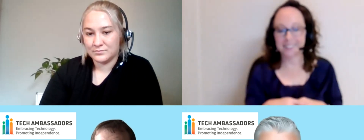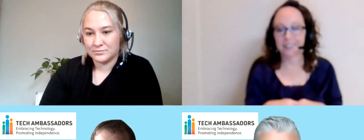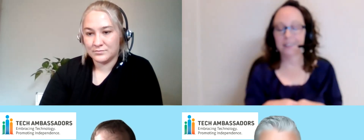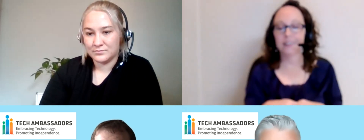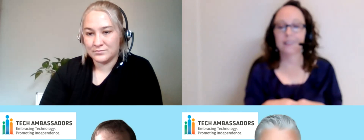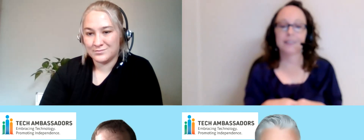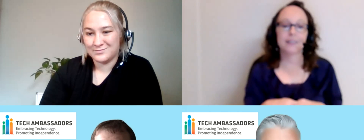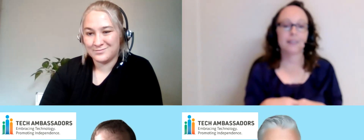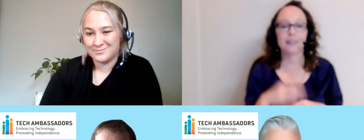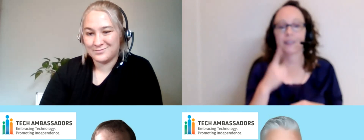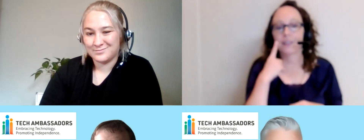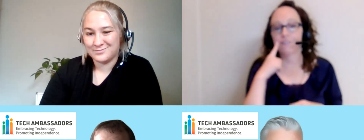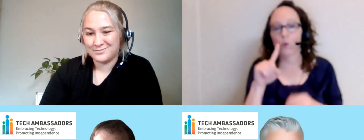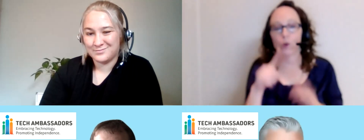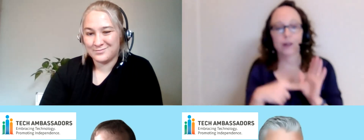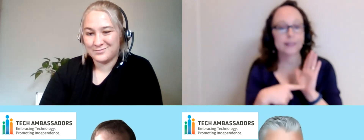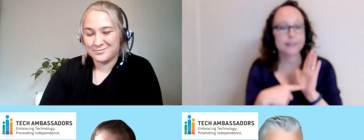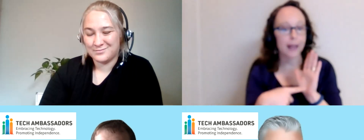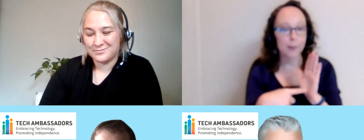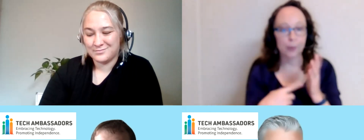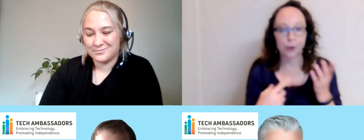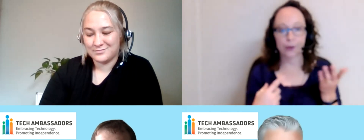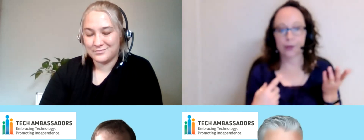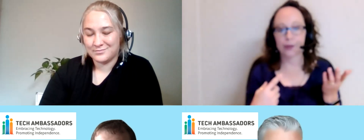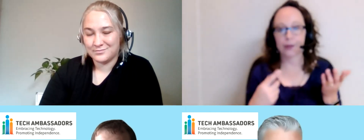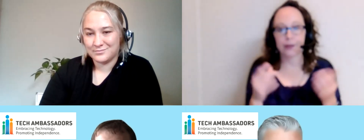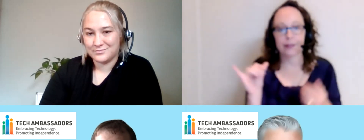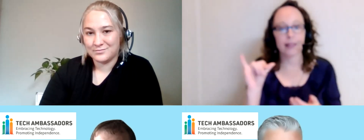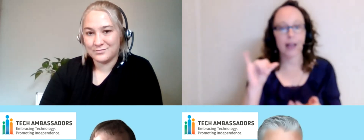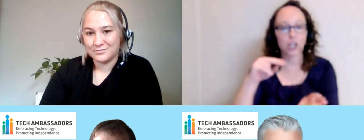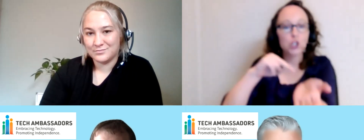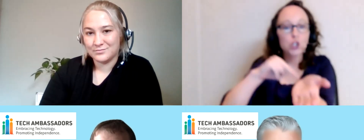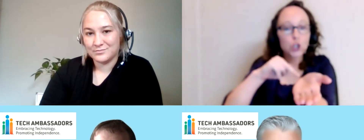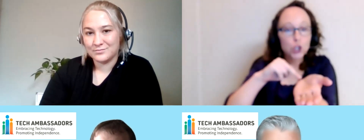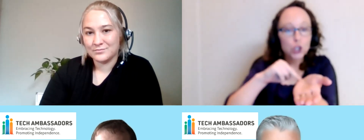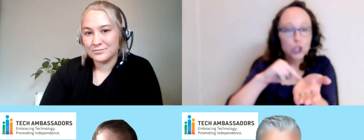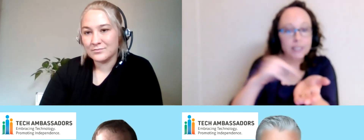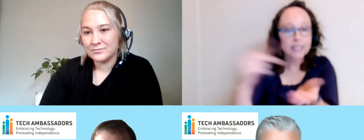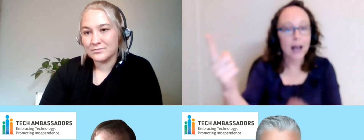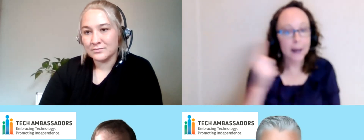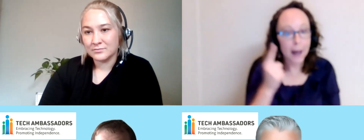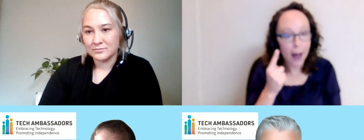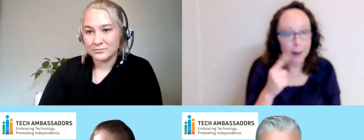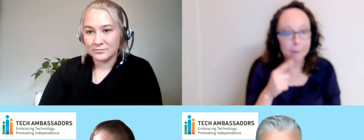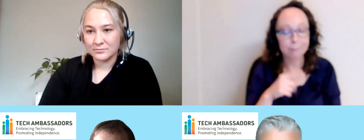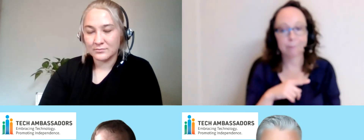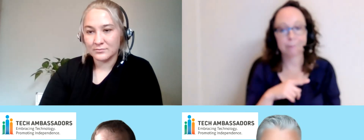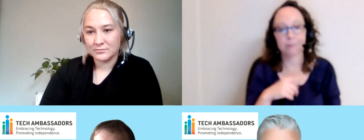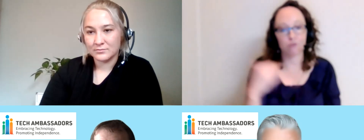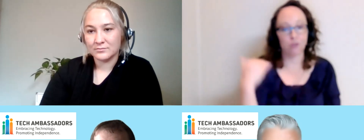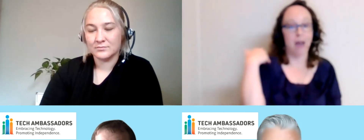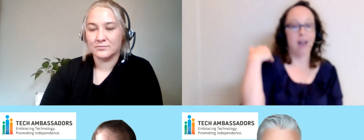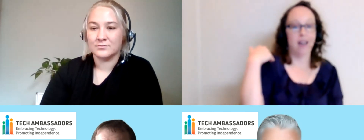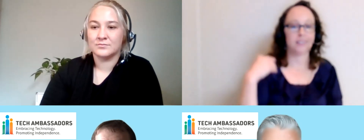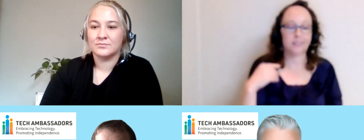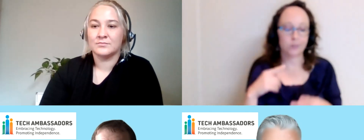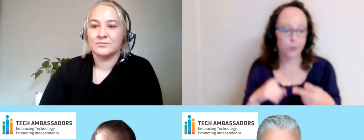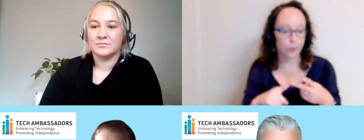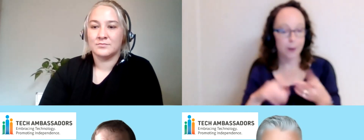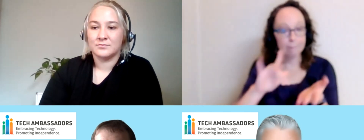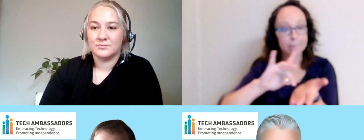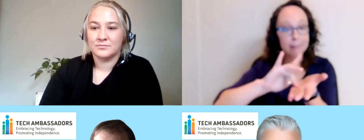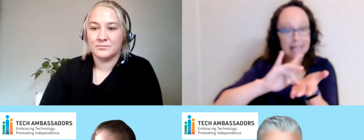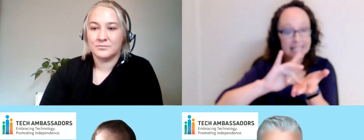is coming, or like if you need to take your medicine or stuff like that, you can set